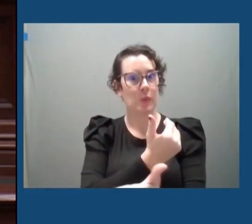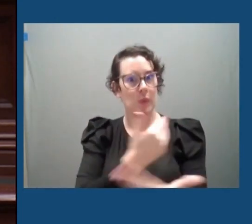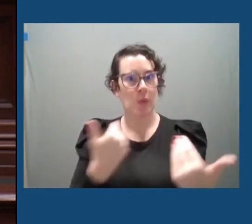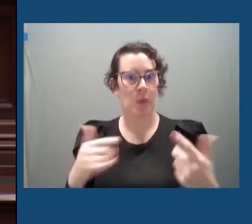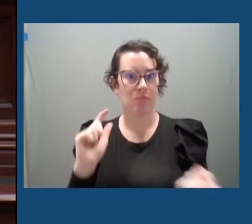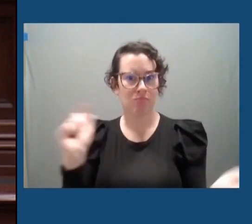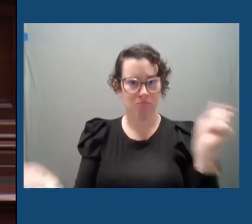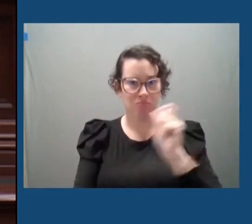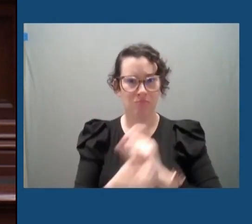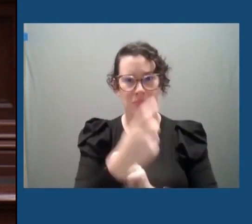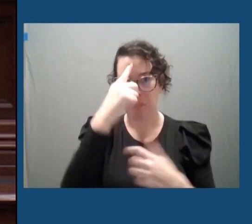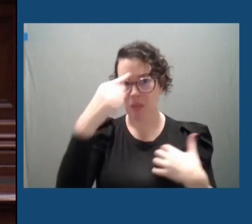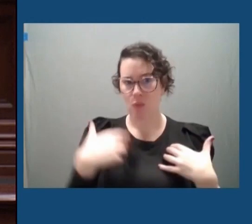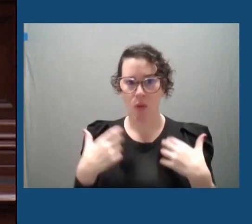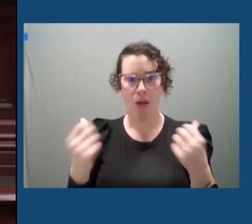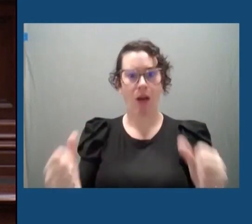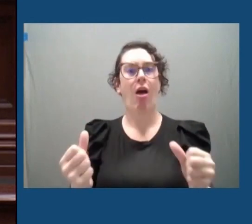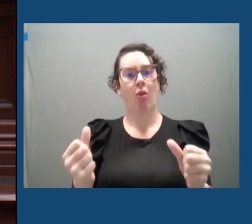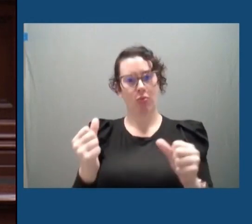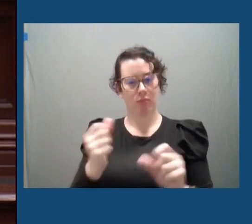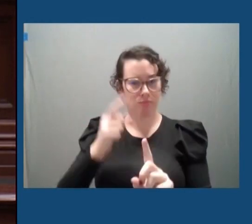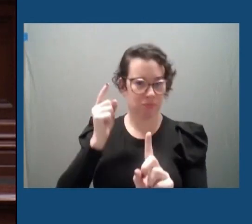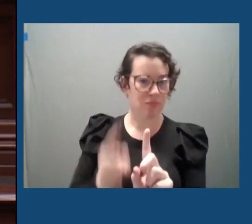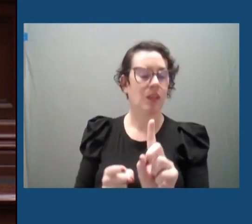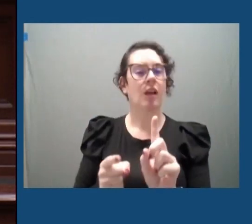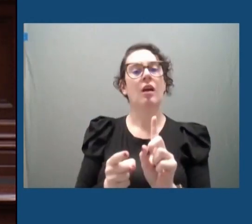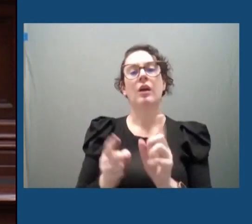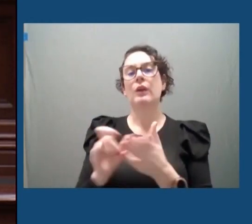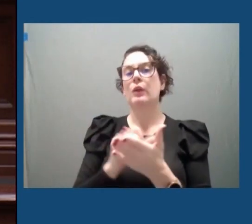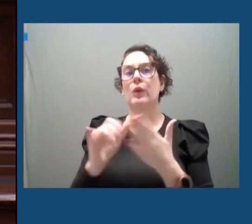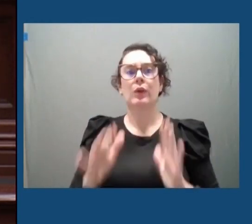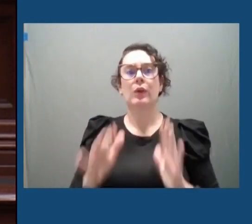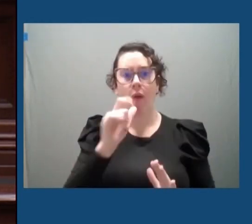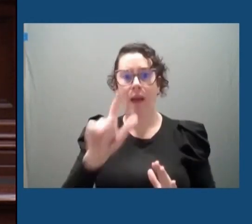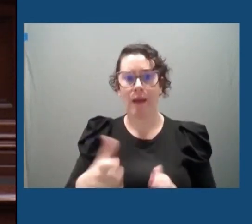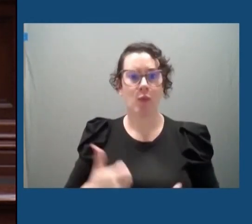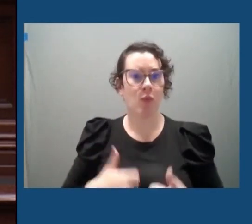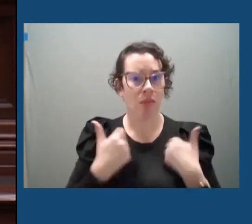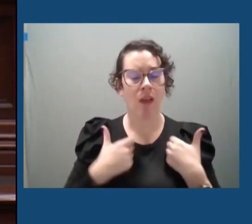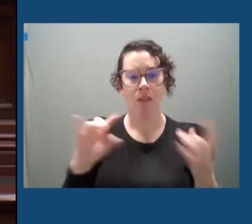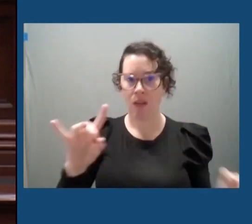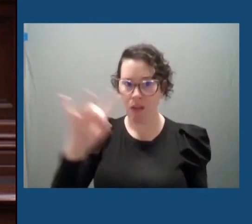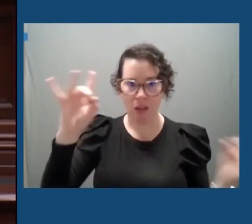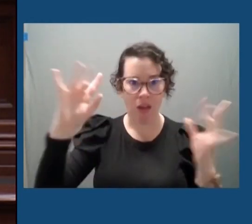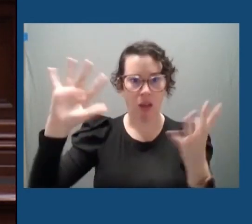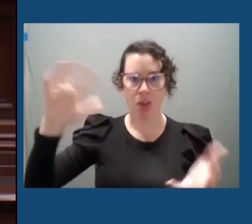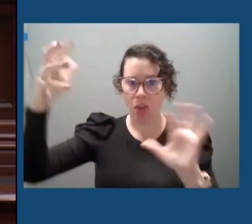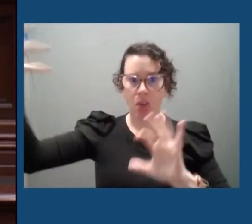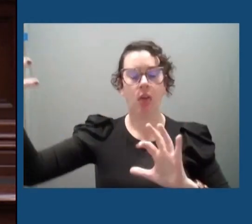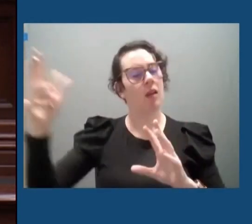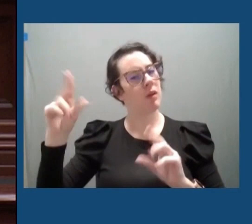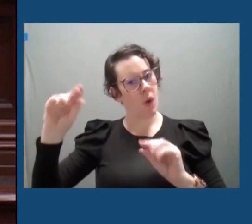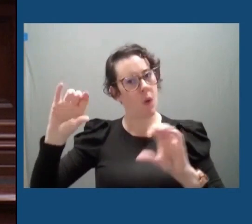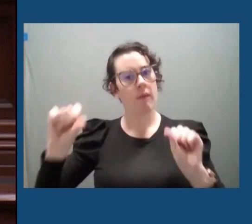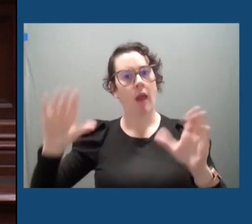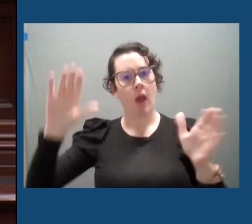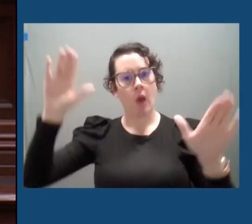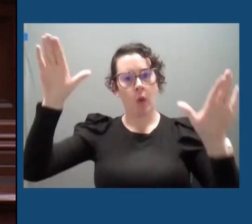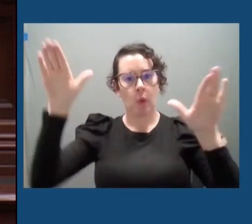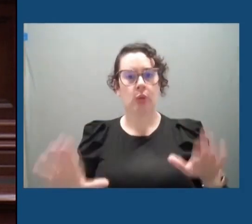Yorkers can live free from chaos and disorder and focus on the things in life that matter most.